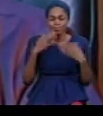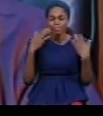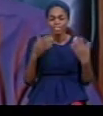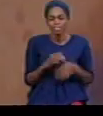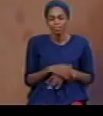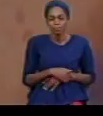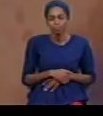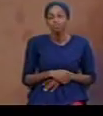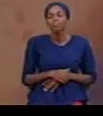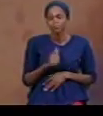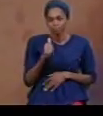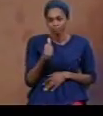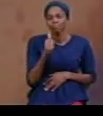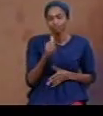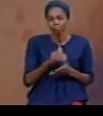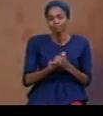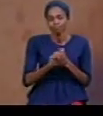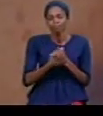That's good.